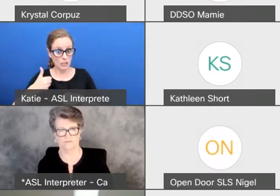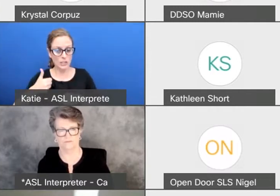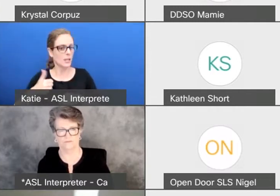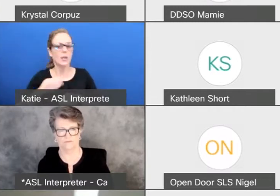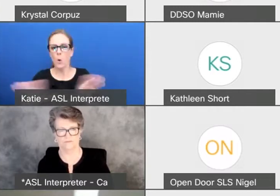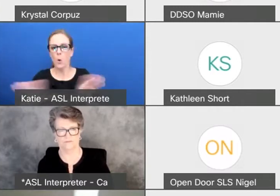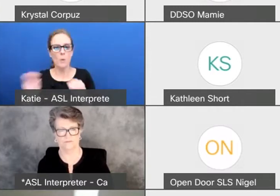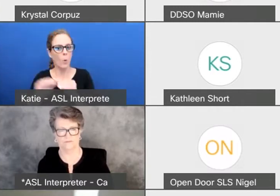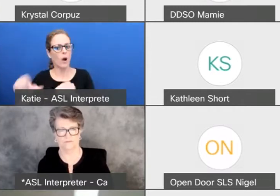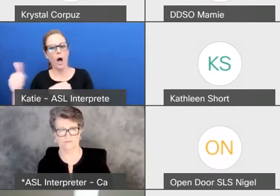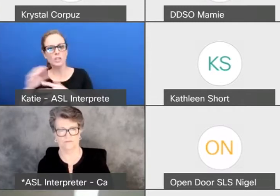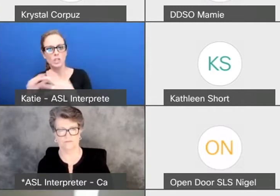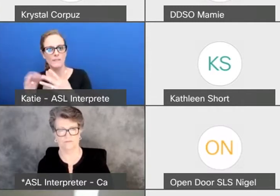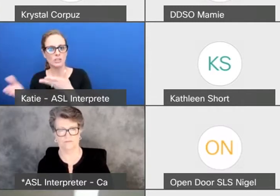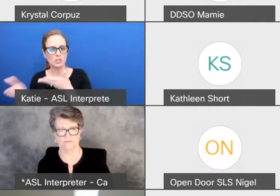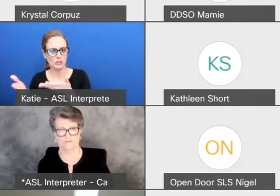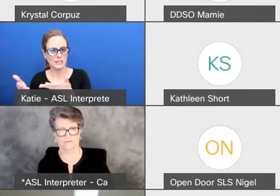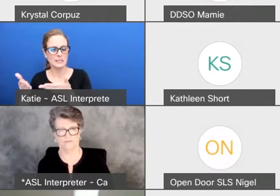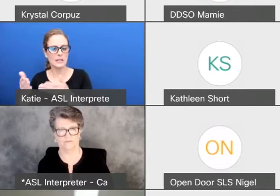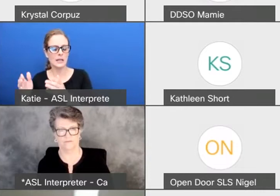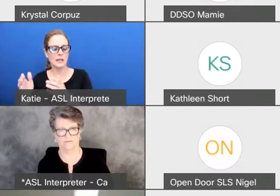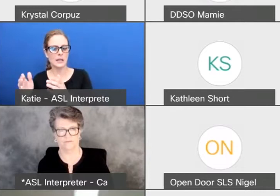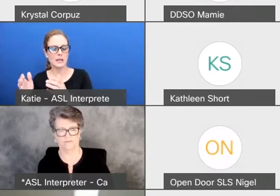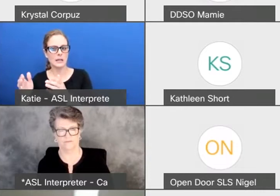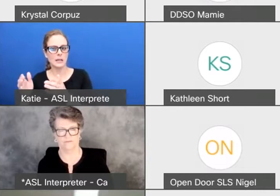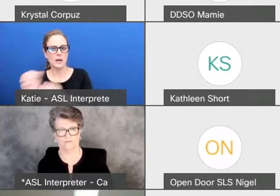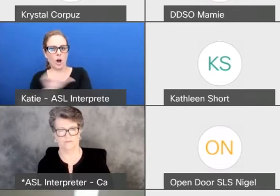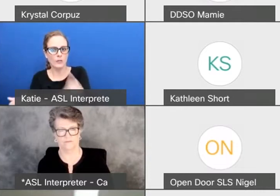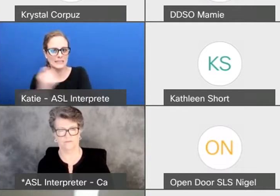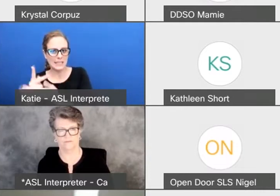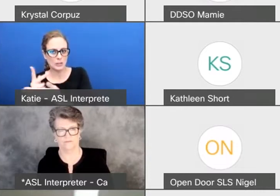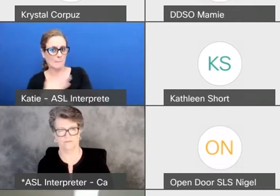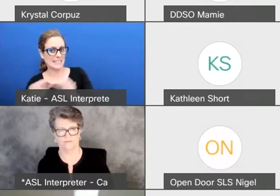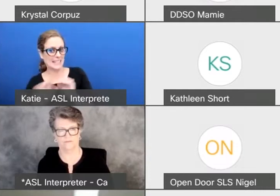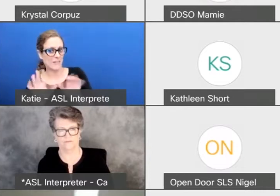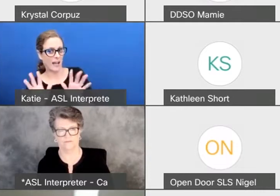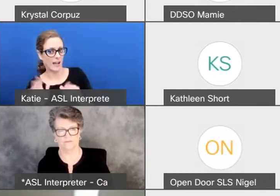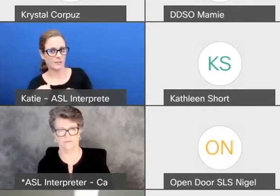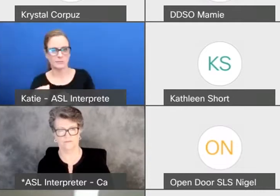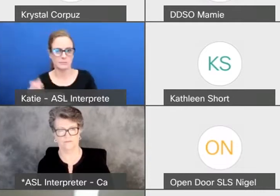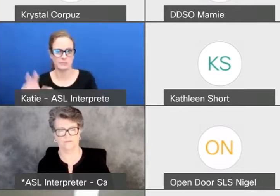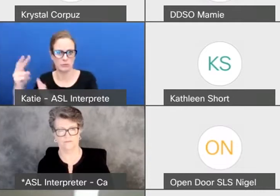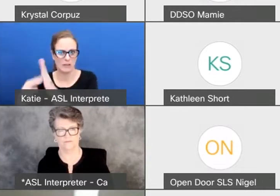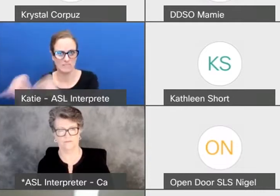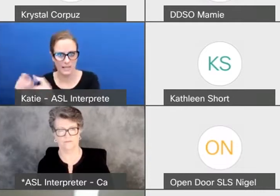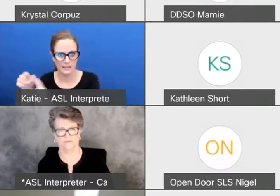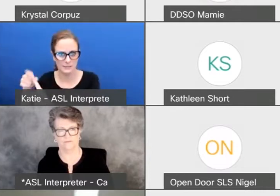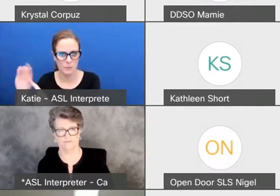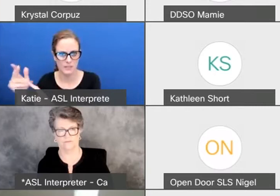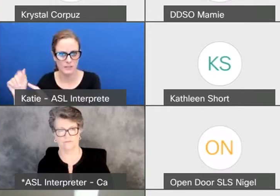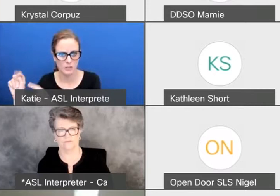alternative services authorization. Please clarify. Thank you, Adam Ruggles. Very good. Good question. So yes, it is